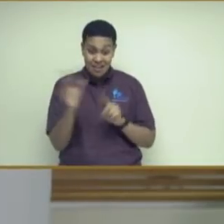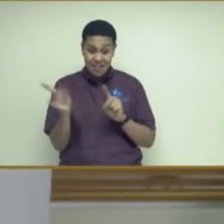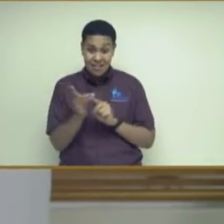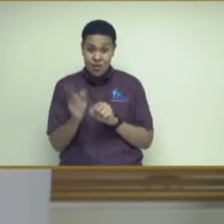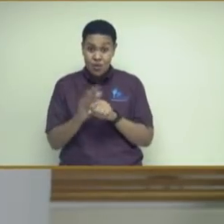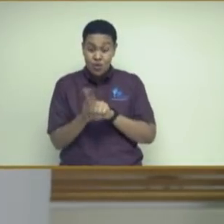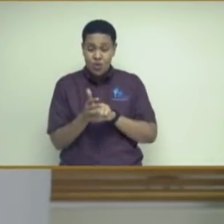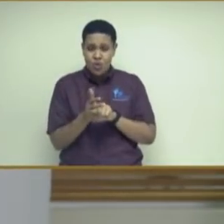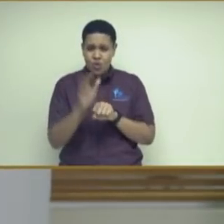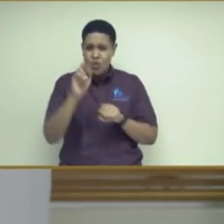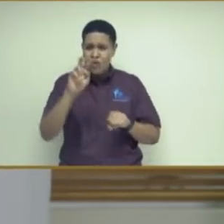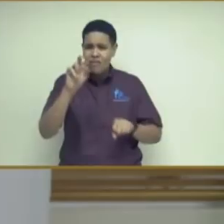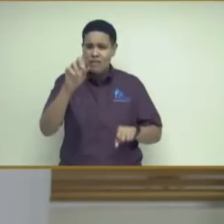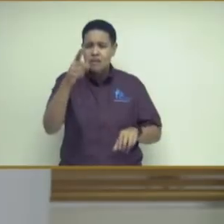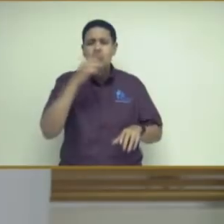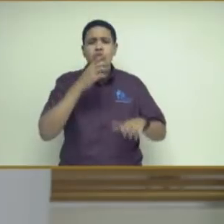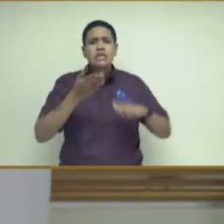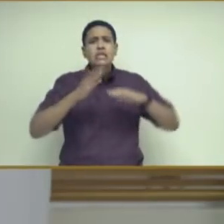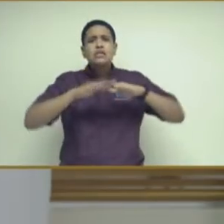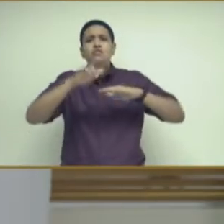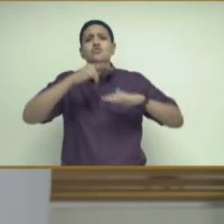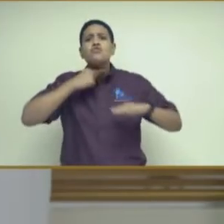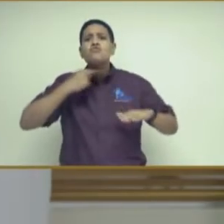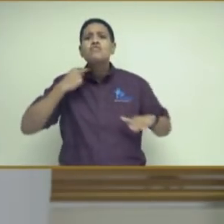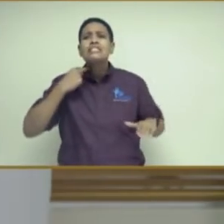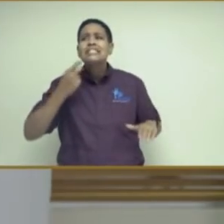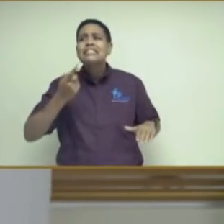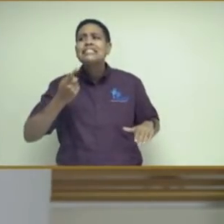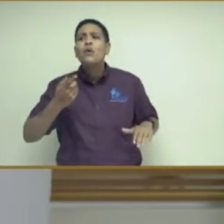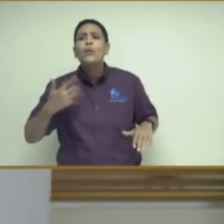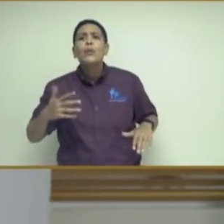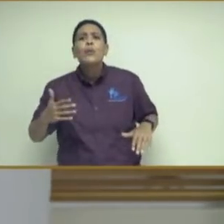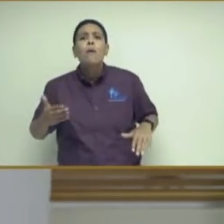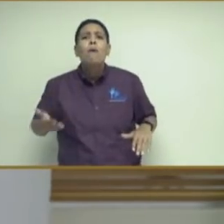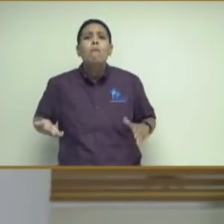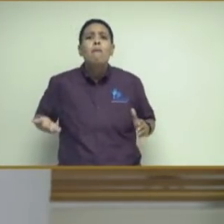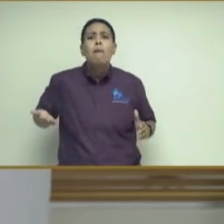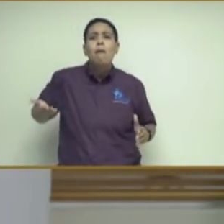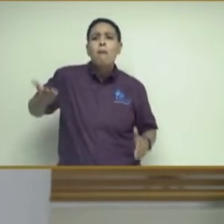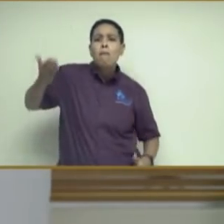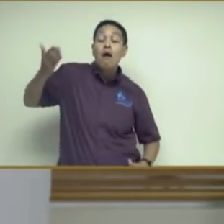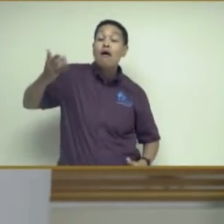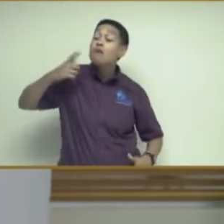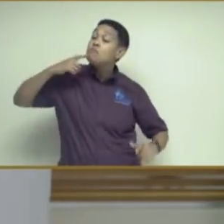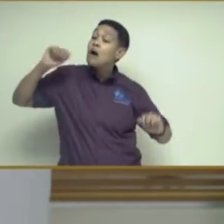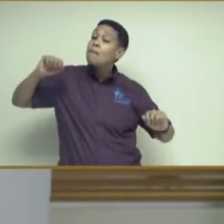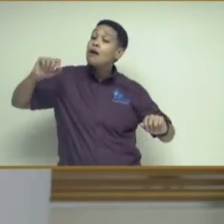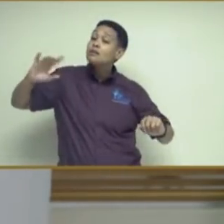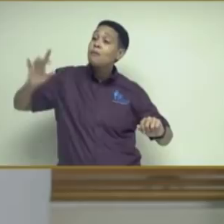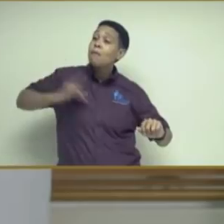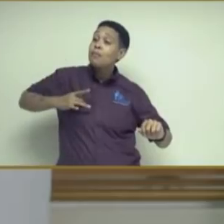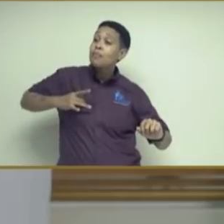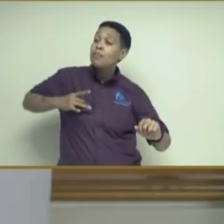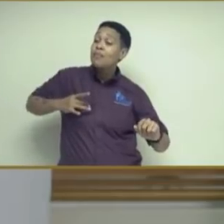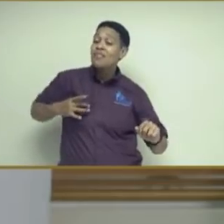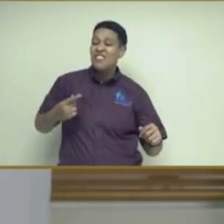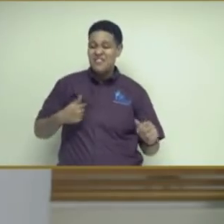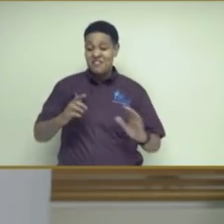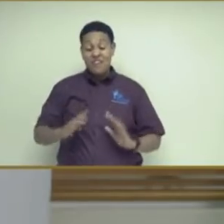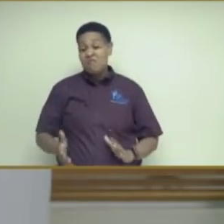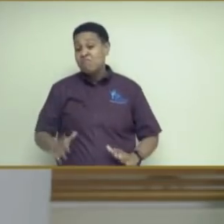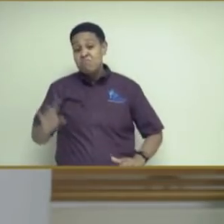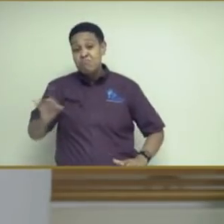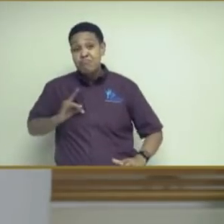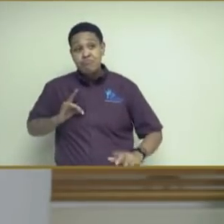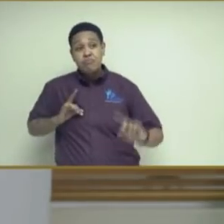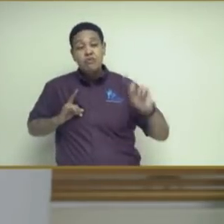it increases your risk and therefore your likelihood of hospitalization